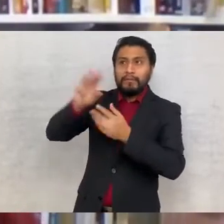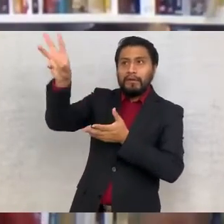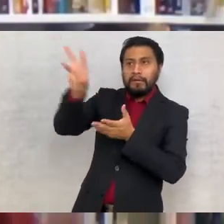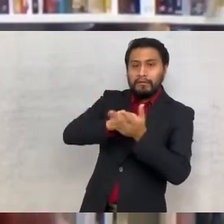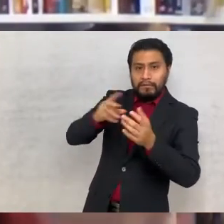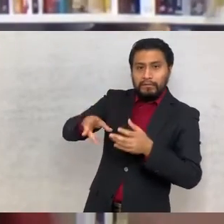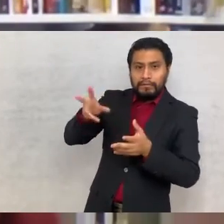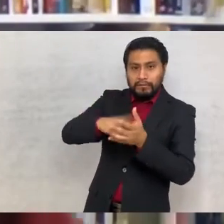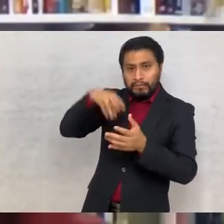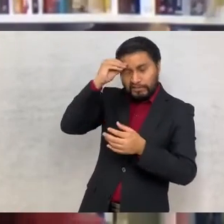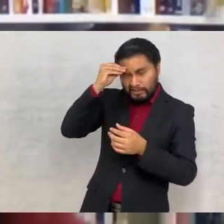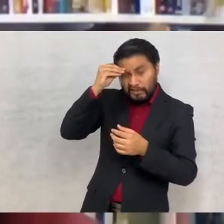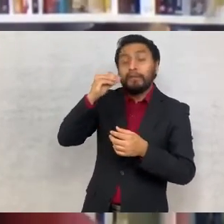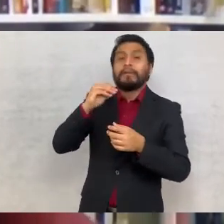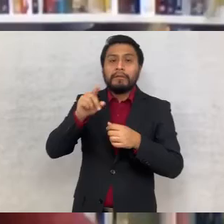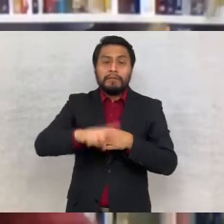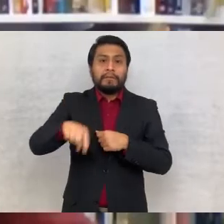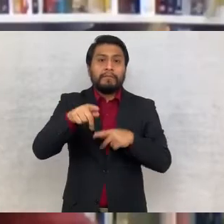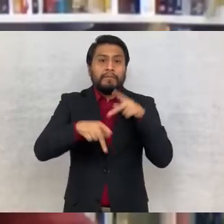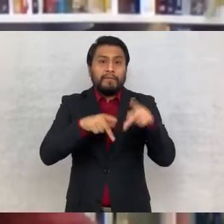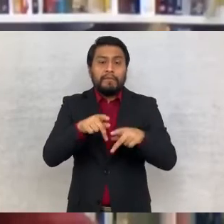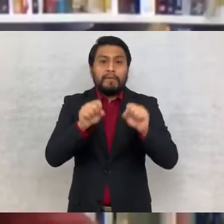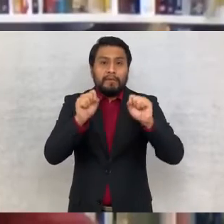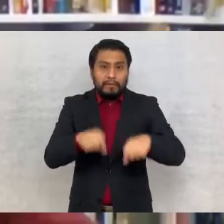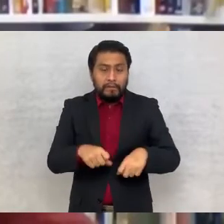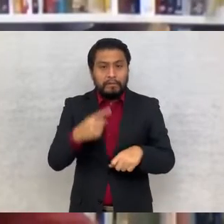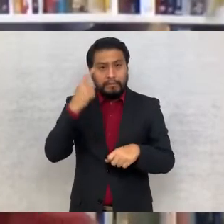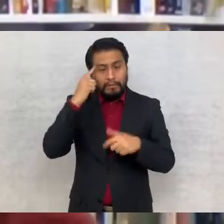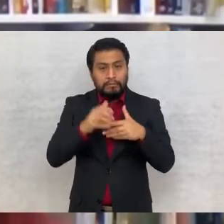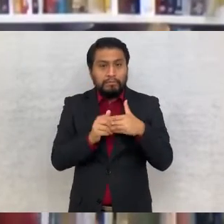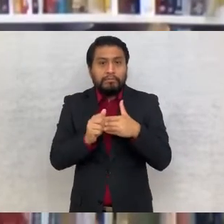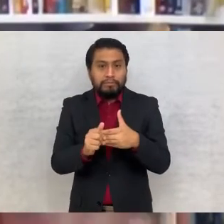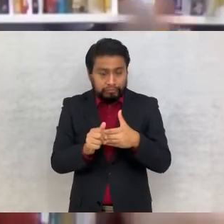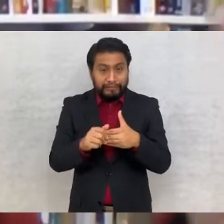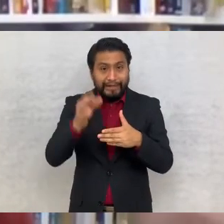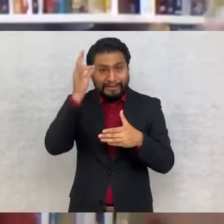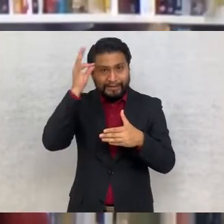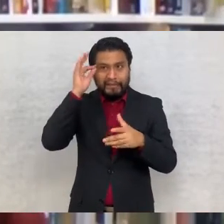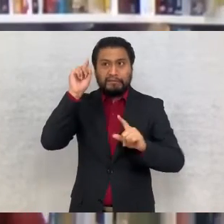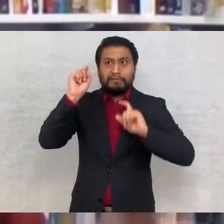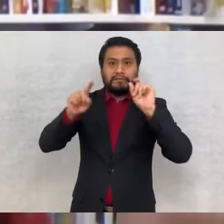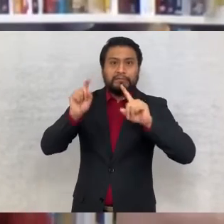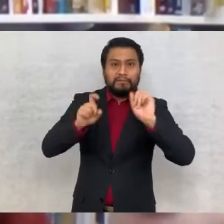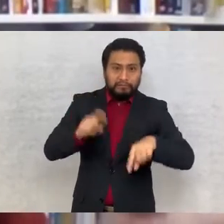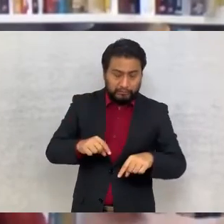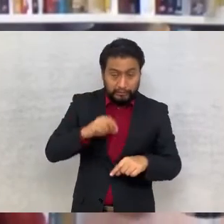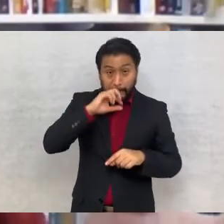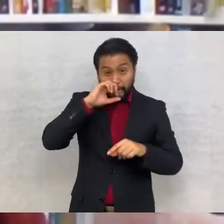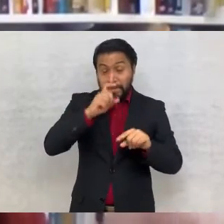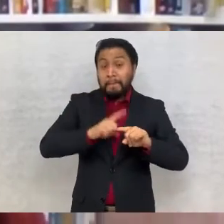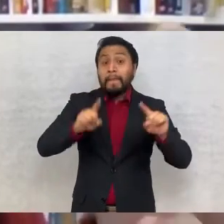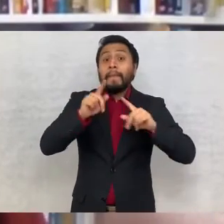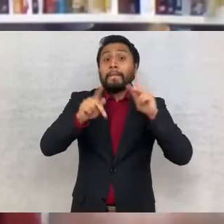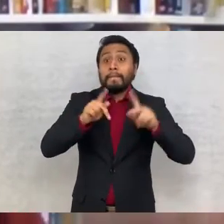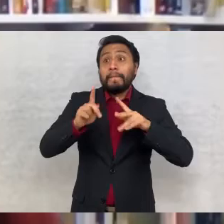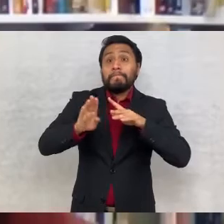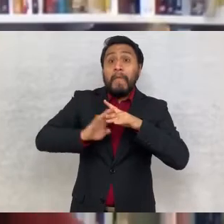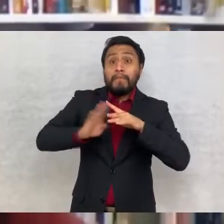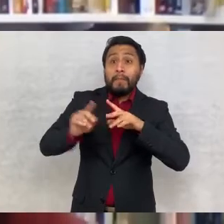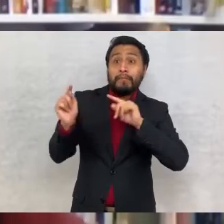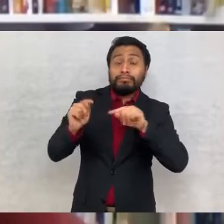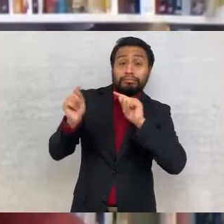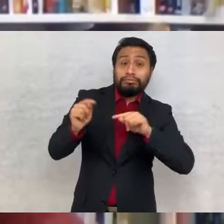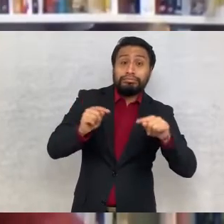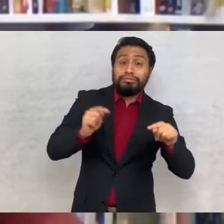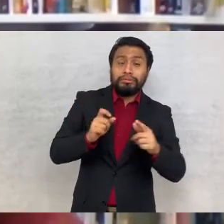in a form of racial substitution to make up for the population void following the drastic resolution of the so-called indigenous question. But the